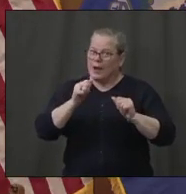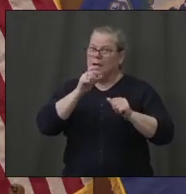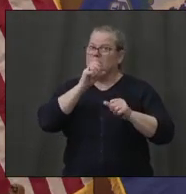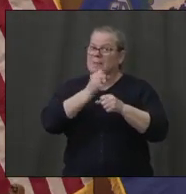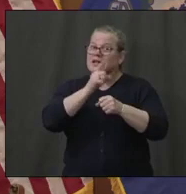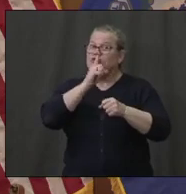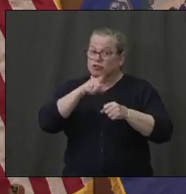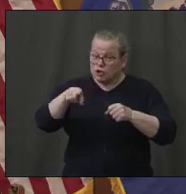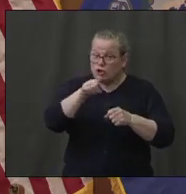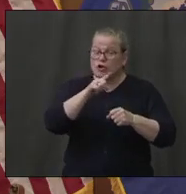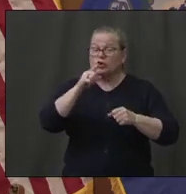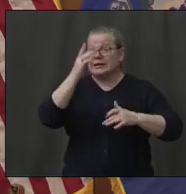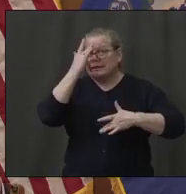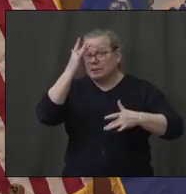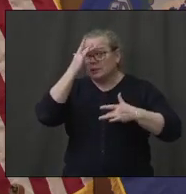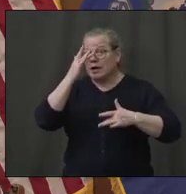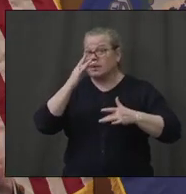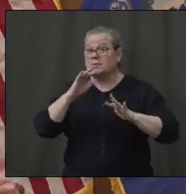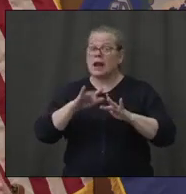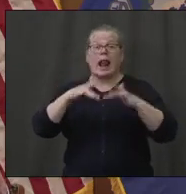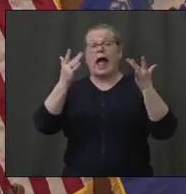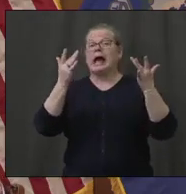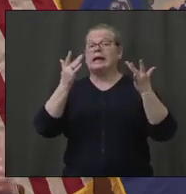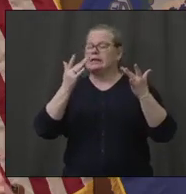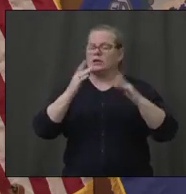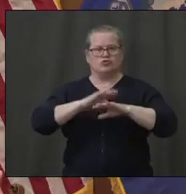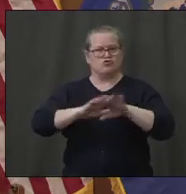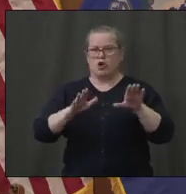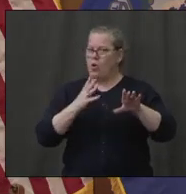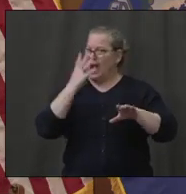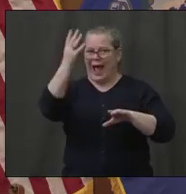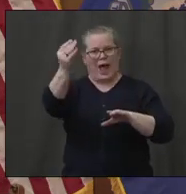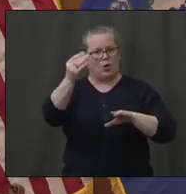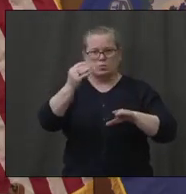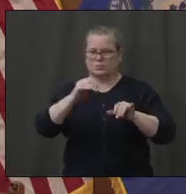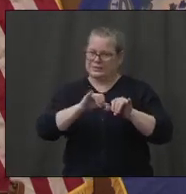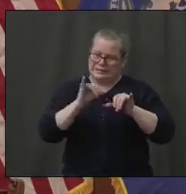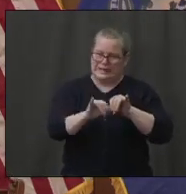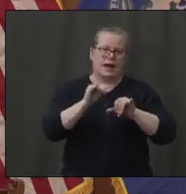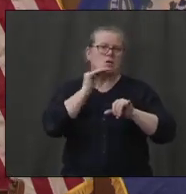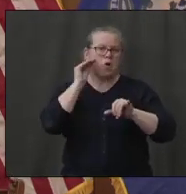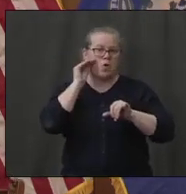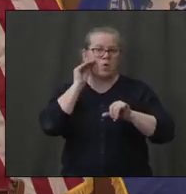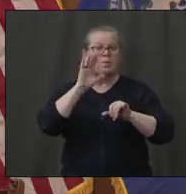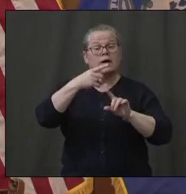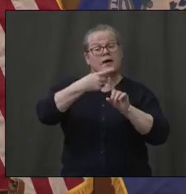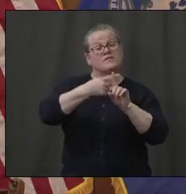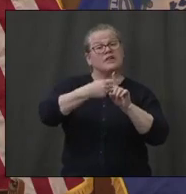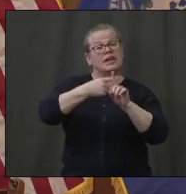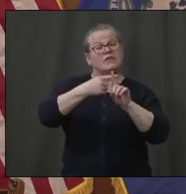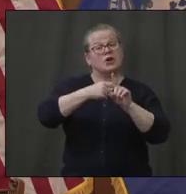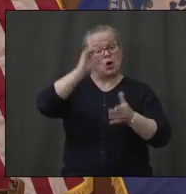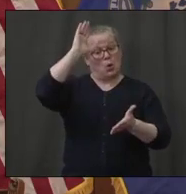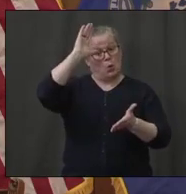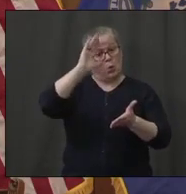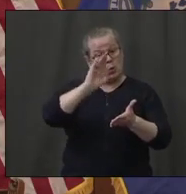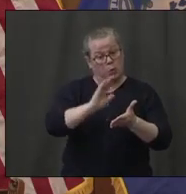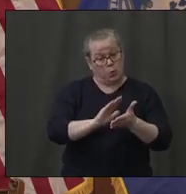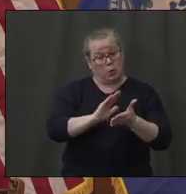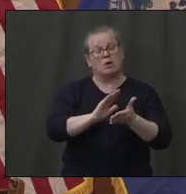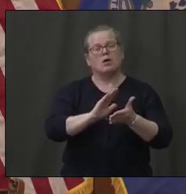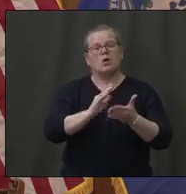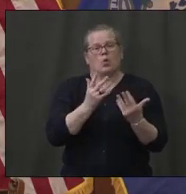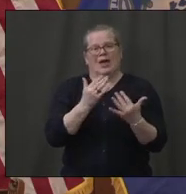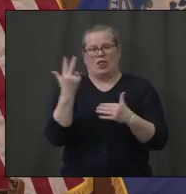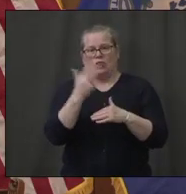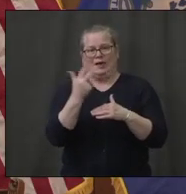until 3 days after the fever has ended and the symptoms have improved. But some of these folks are really sick. They haven't eaten